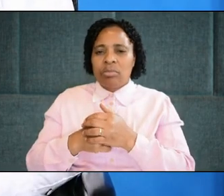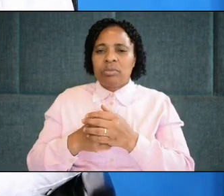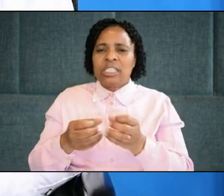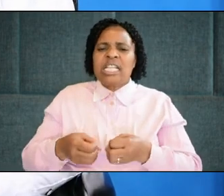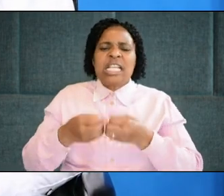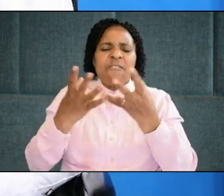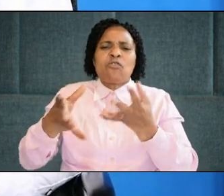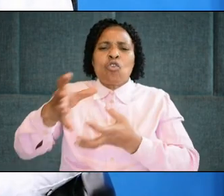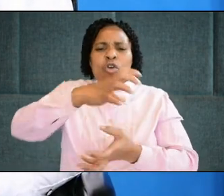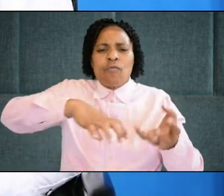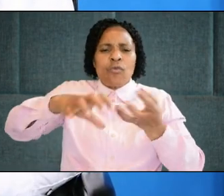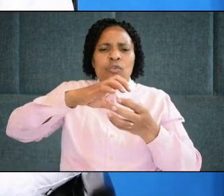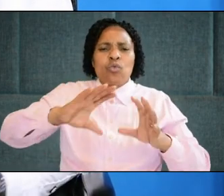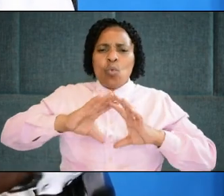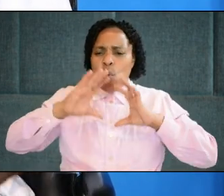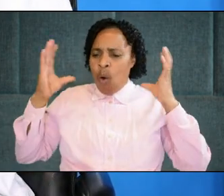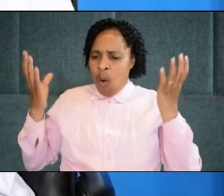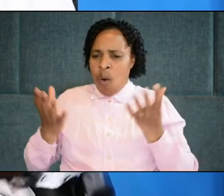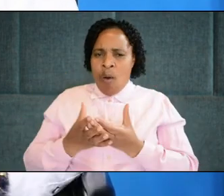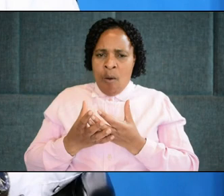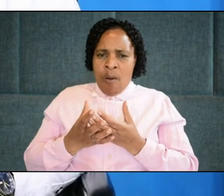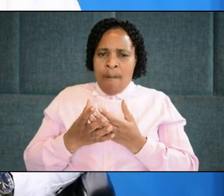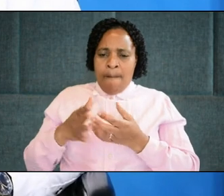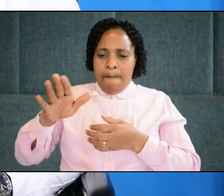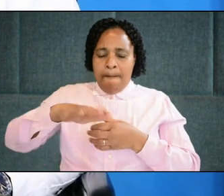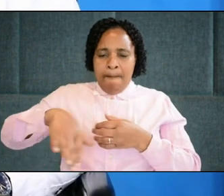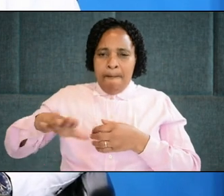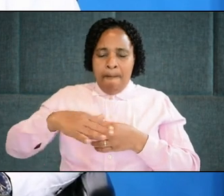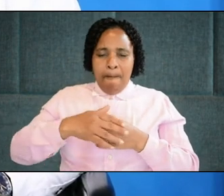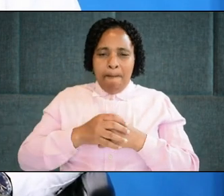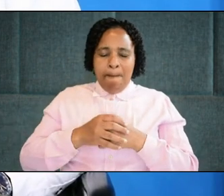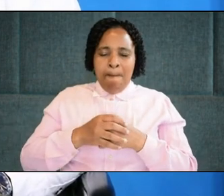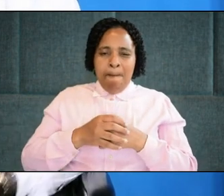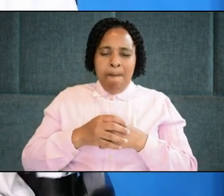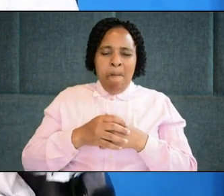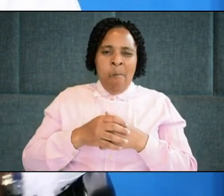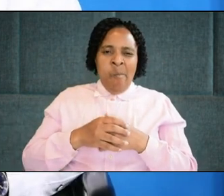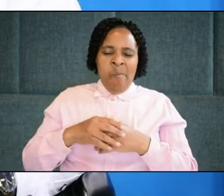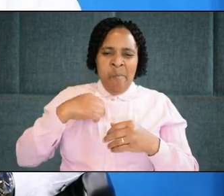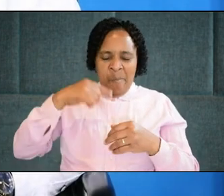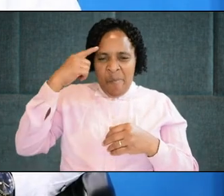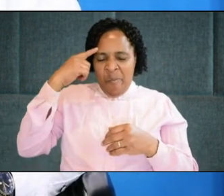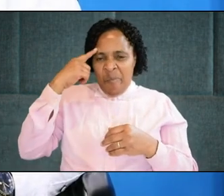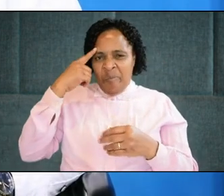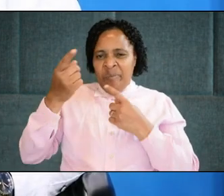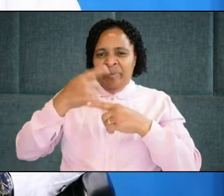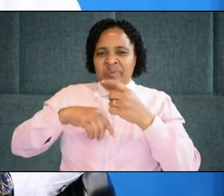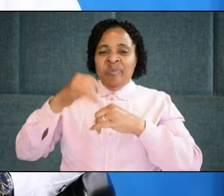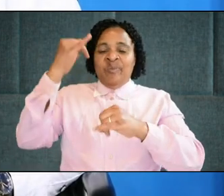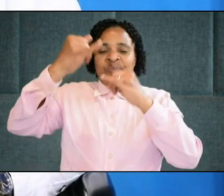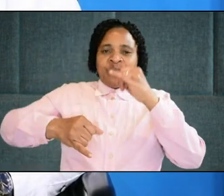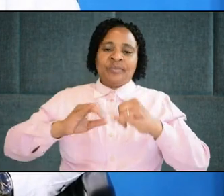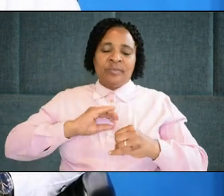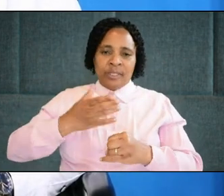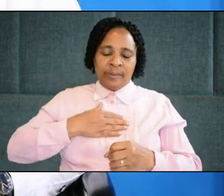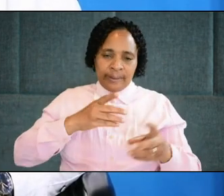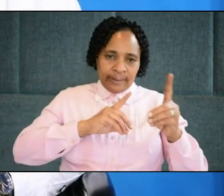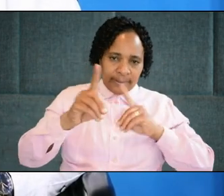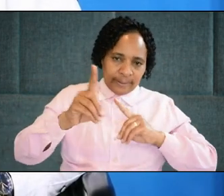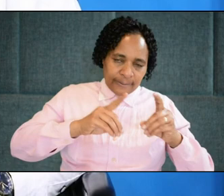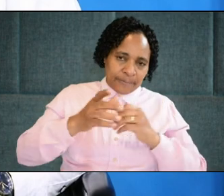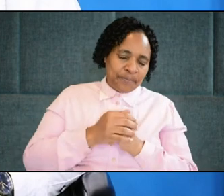entire congregation. I think that's a good way to look at it. I think we've come to the end of our